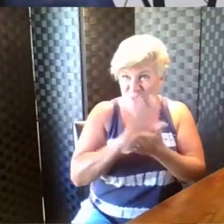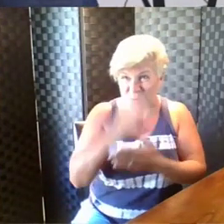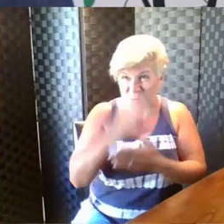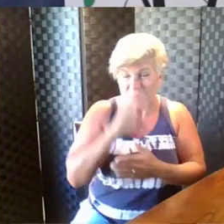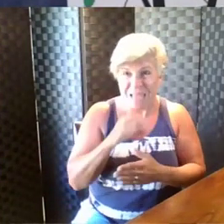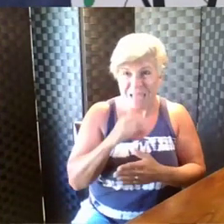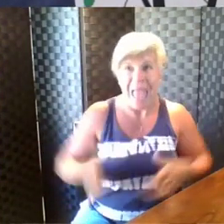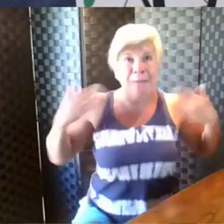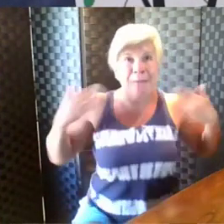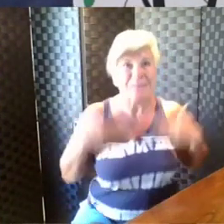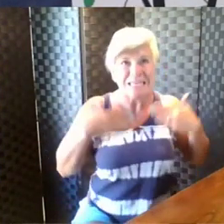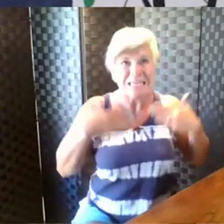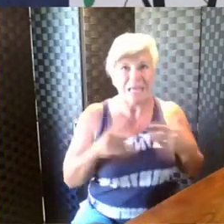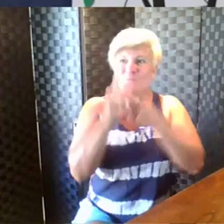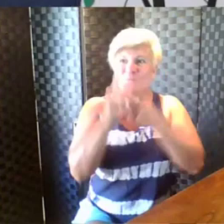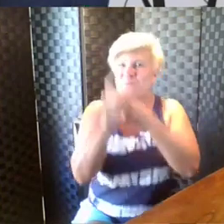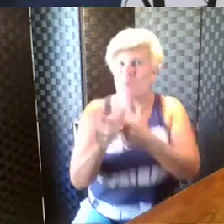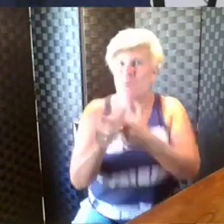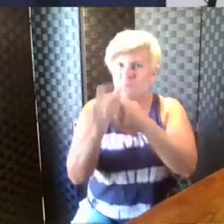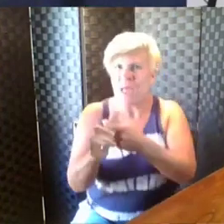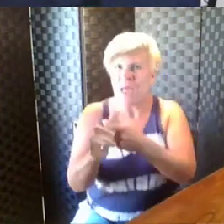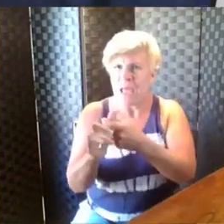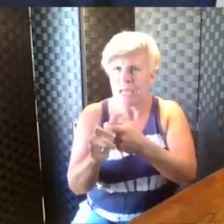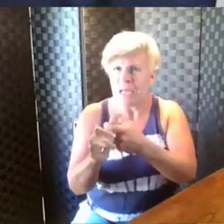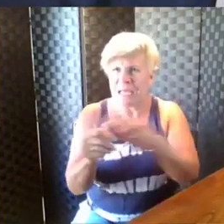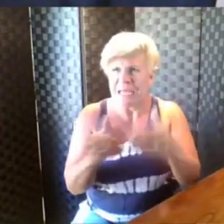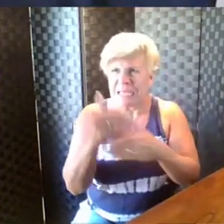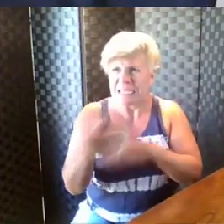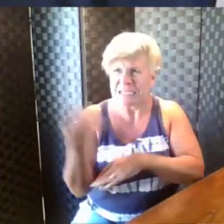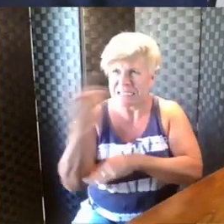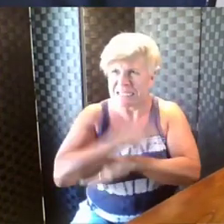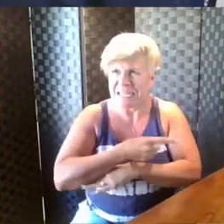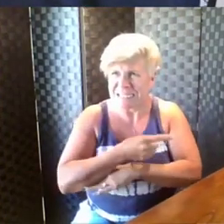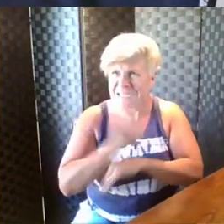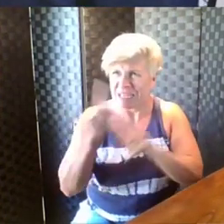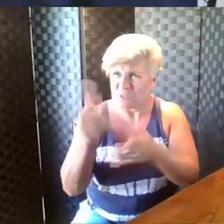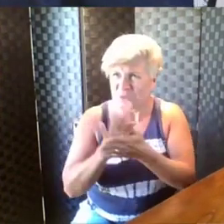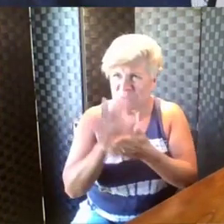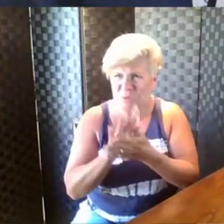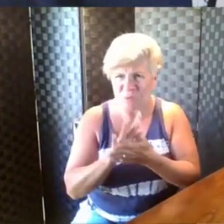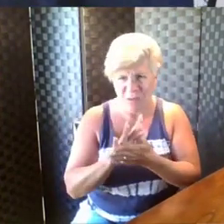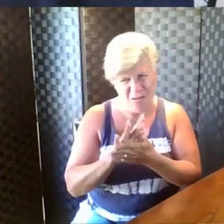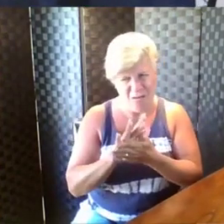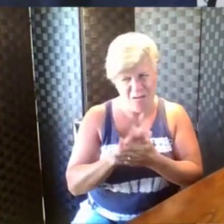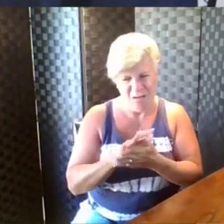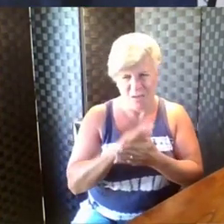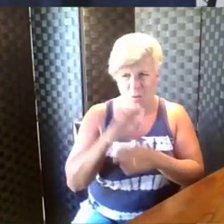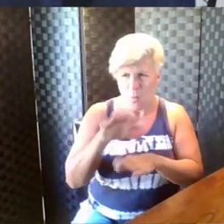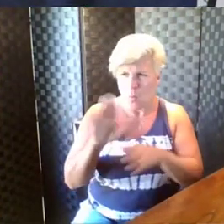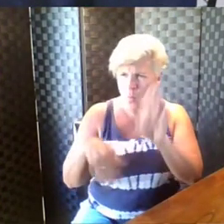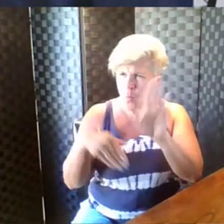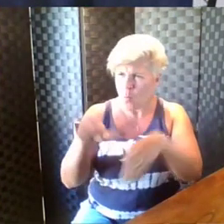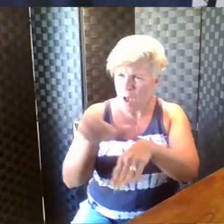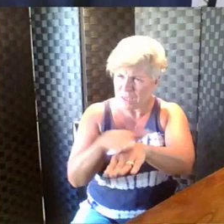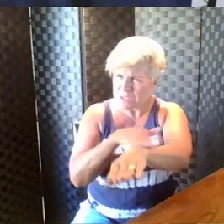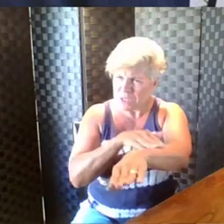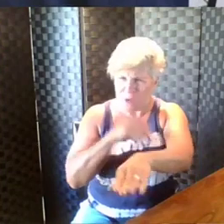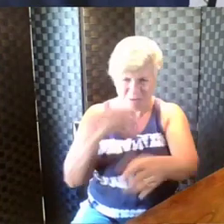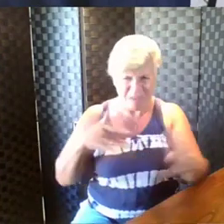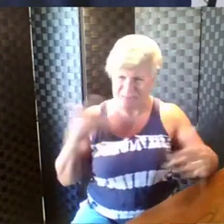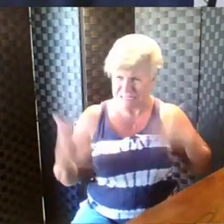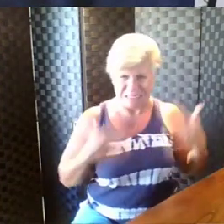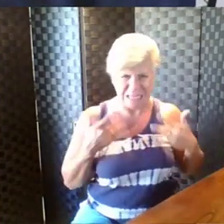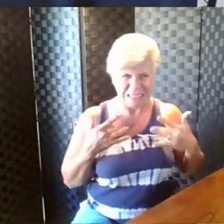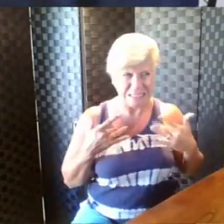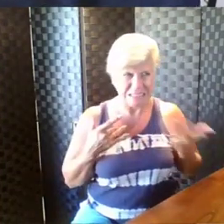skipping and running and jumping, and now she's kind of not excited about going to school. How do you think